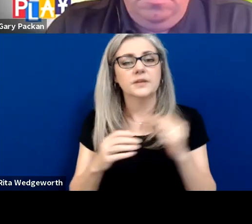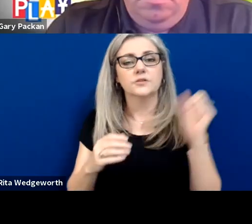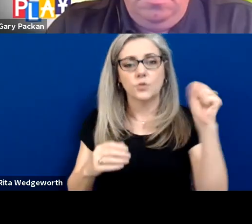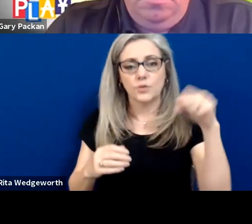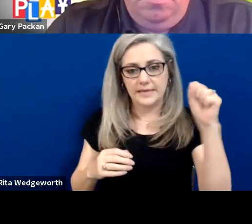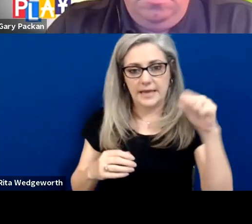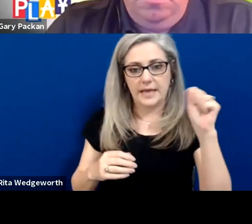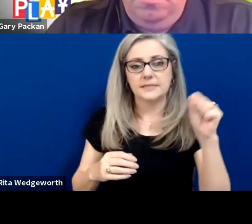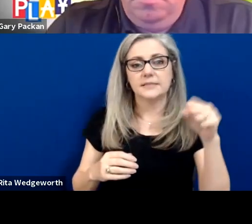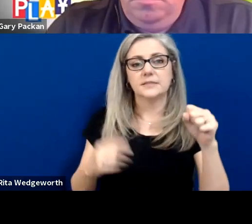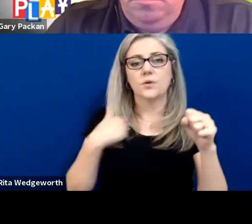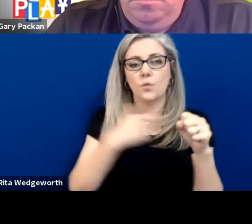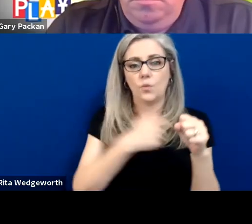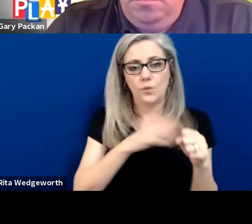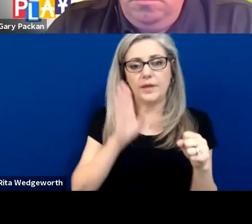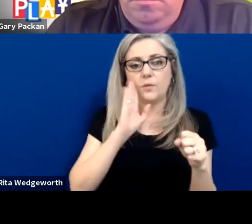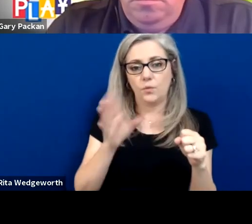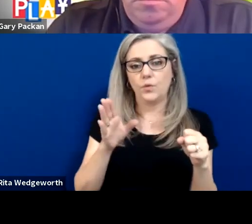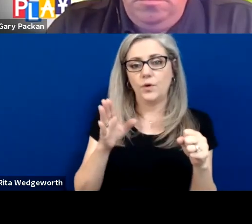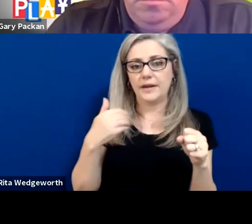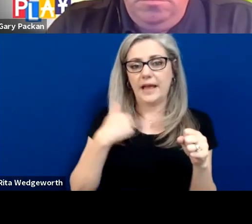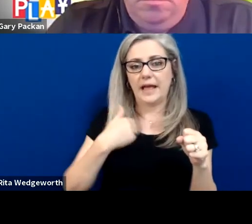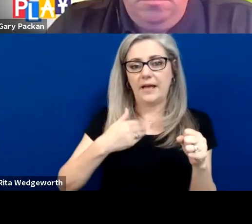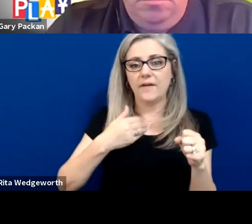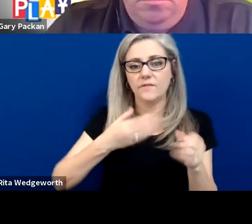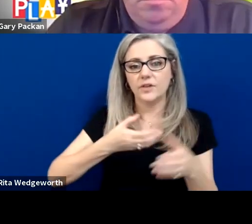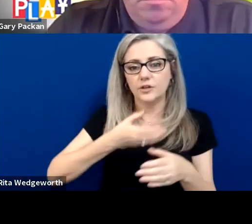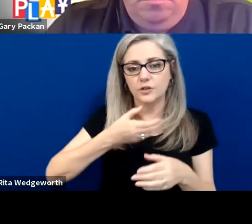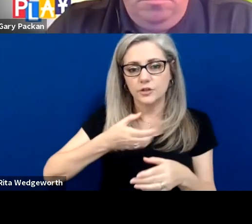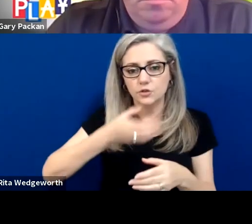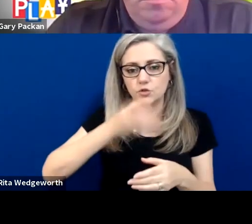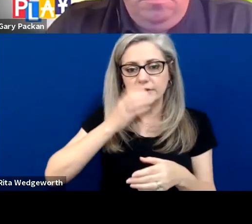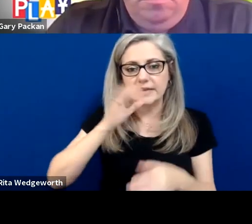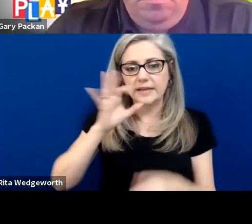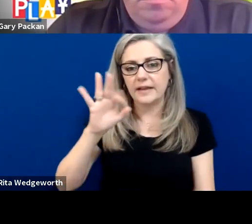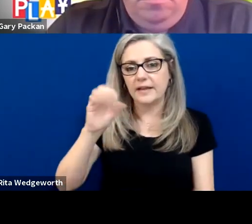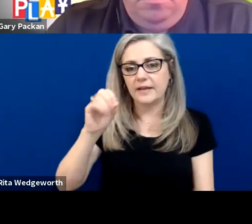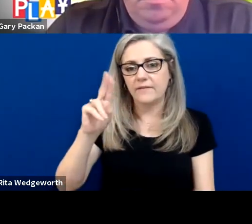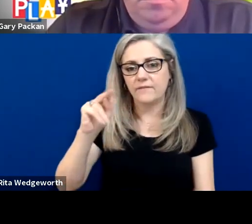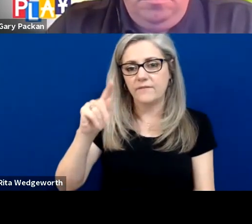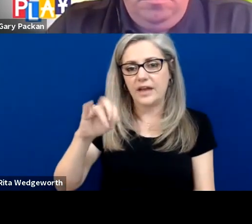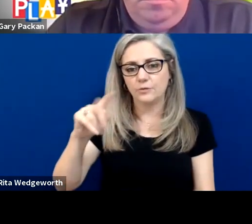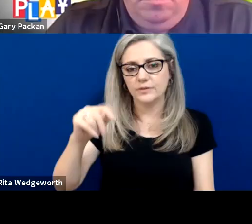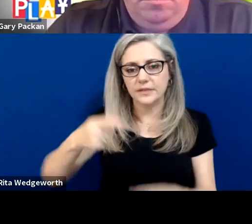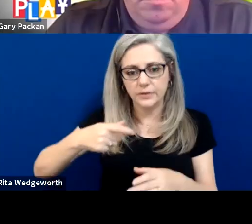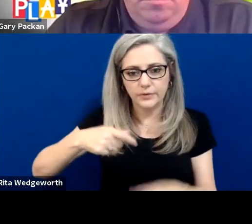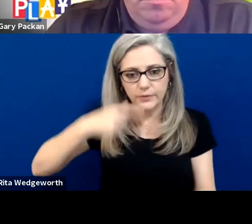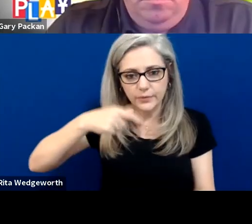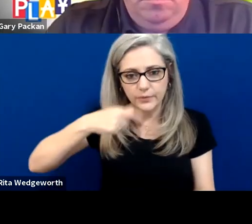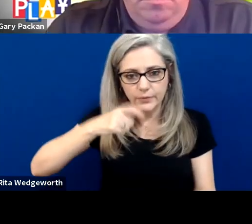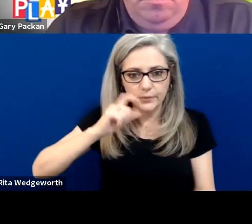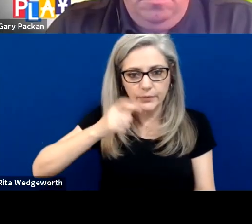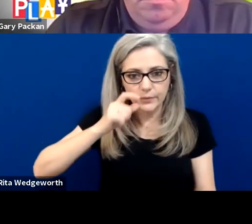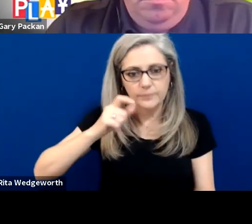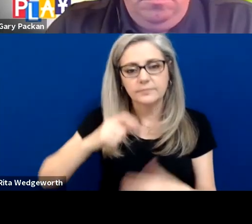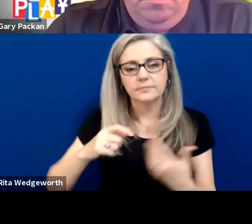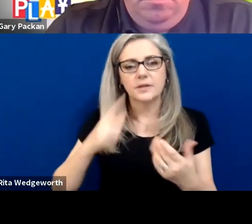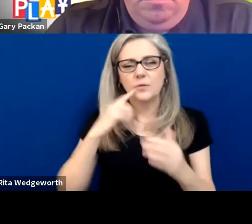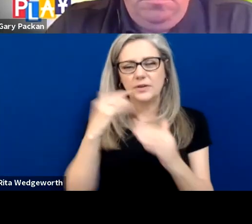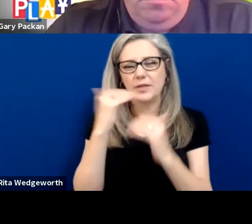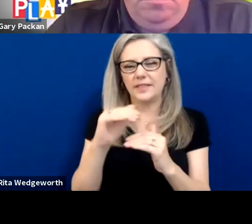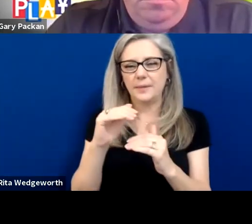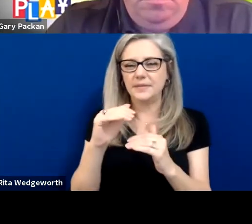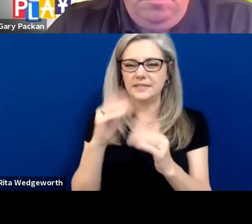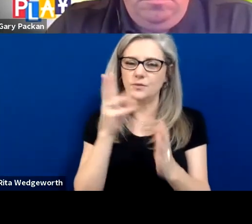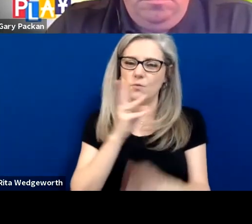sir. We would have, a drinking fountain on site. We would do limited irrigation. Really, the